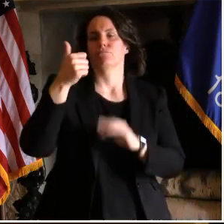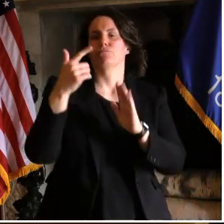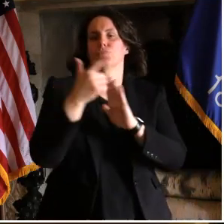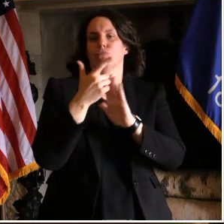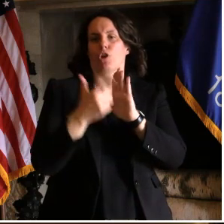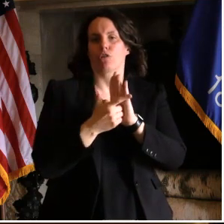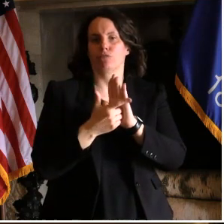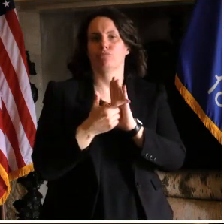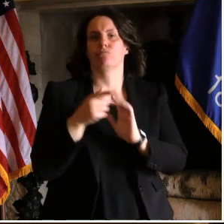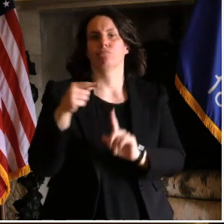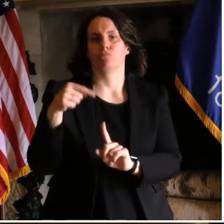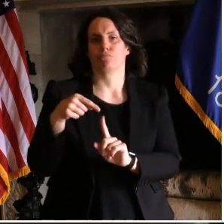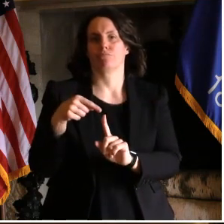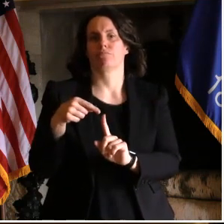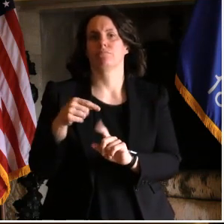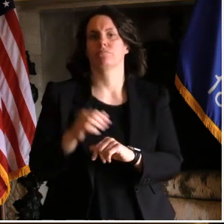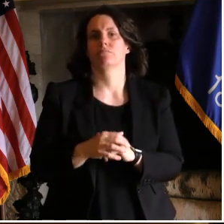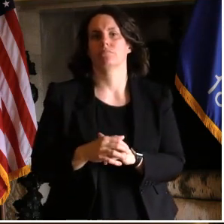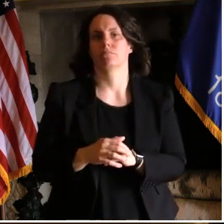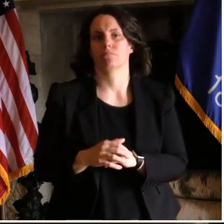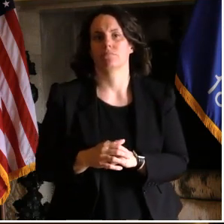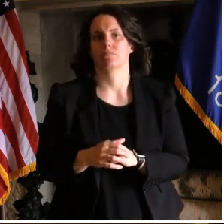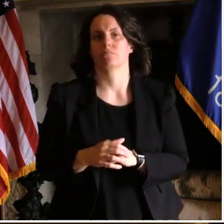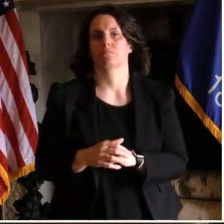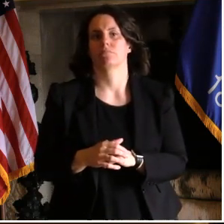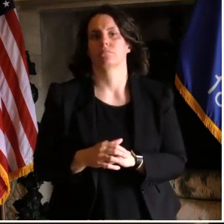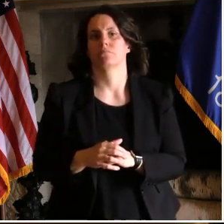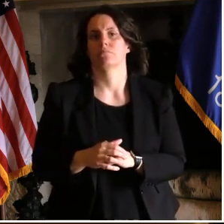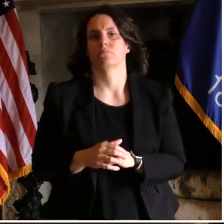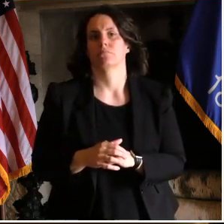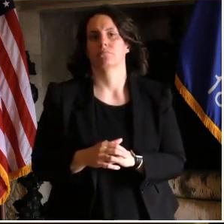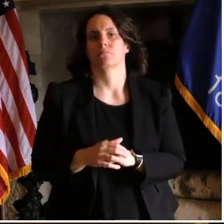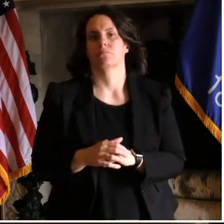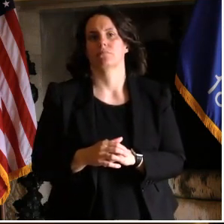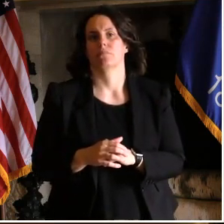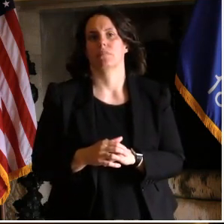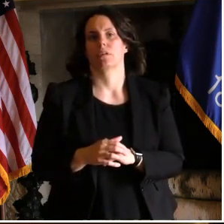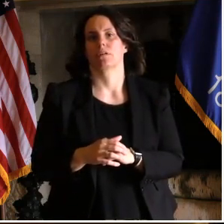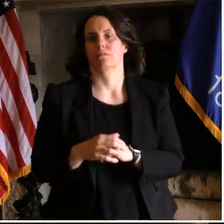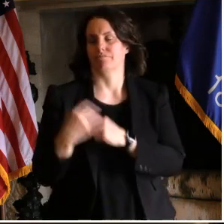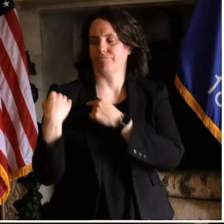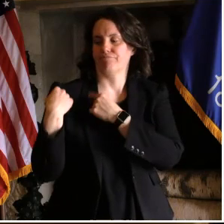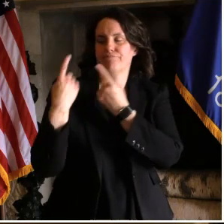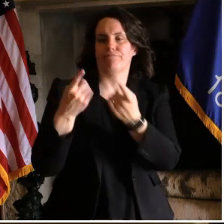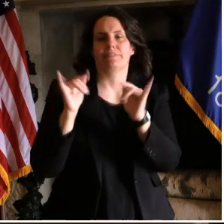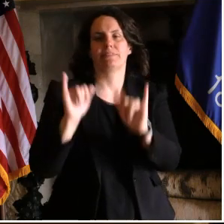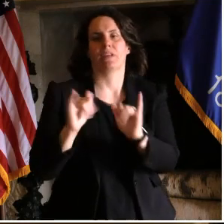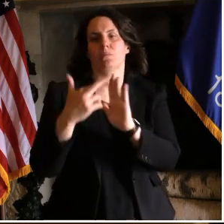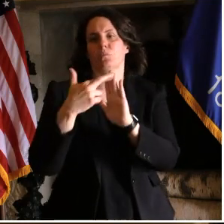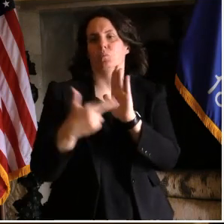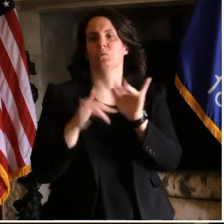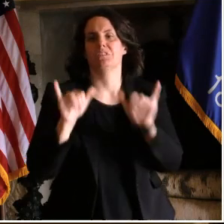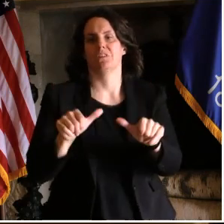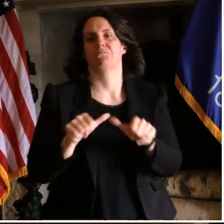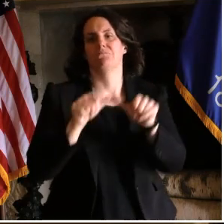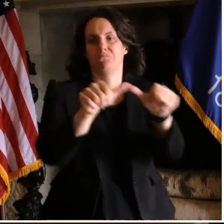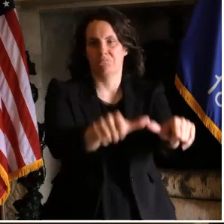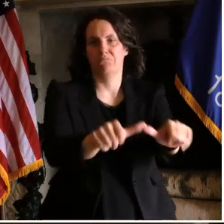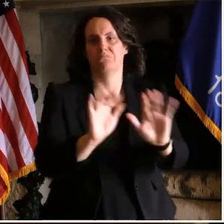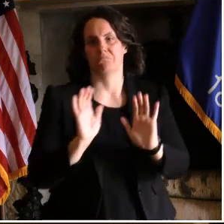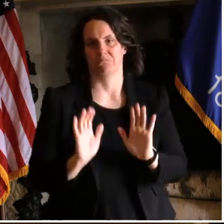restaurants provisions to be similar to that of the current order. Thank you, Marty. To Casey Nelson